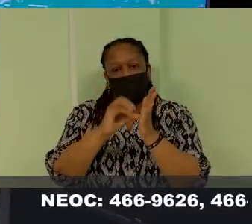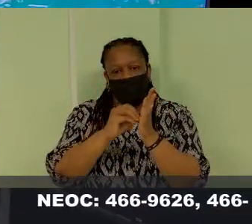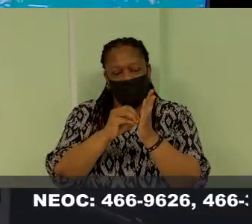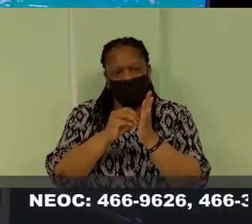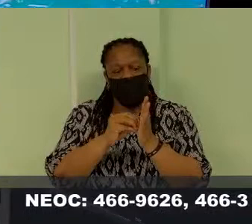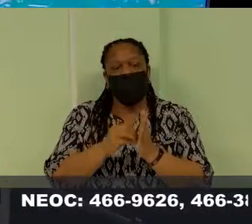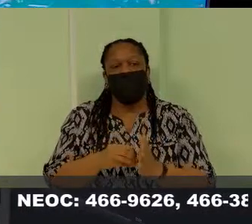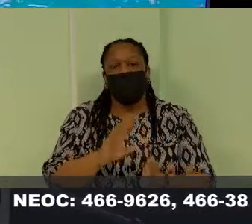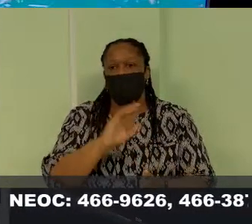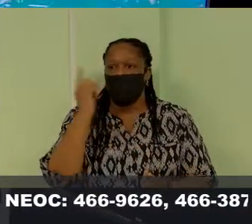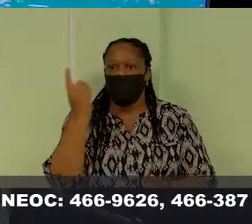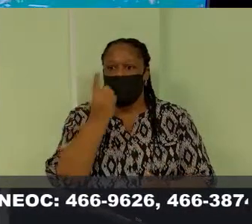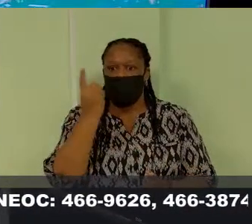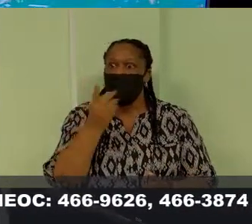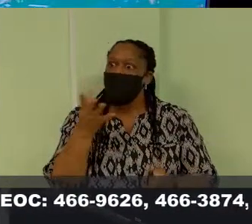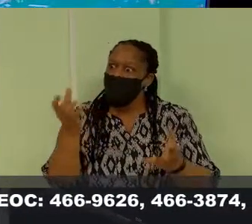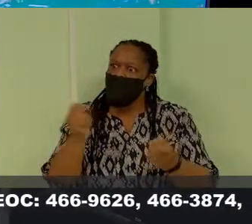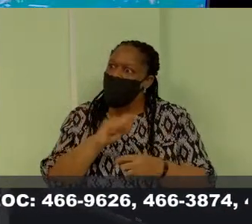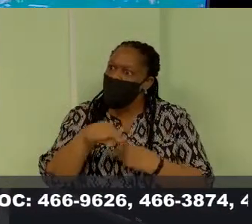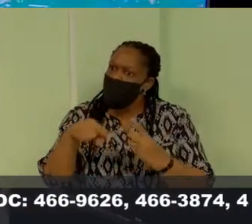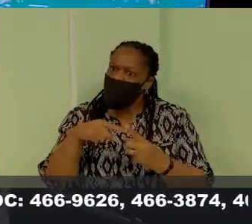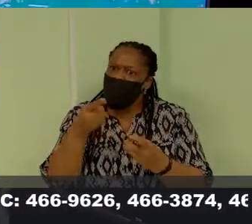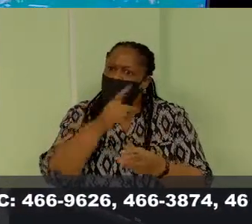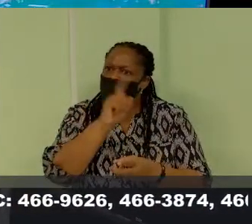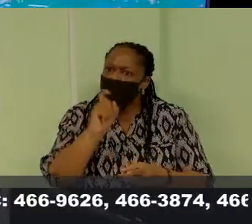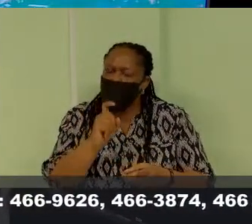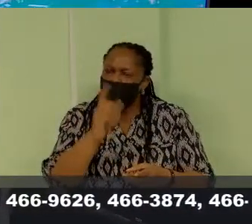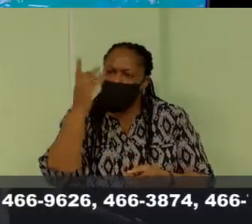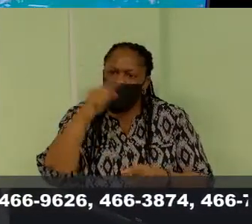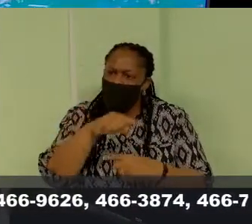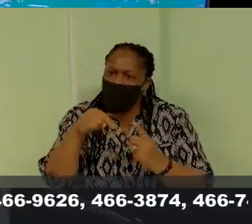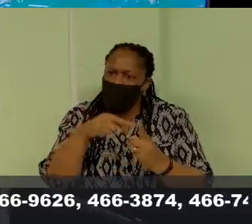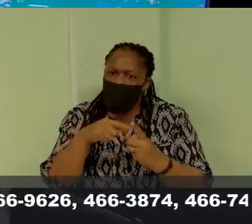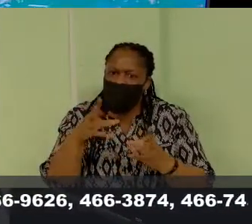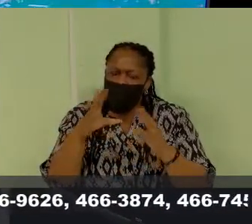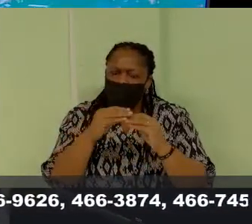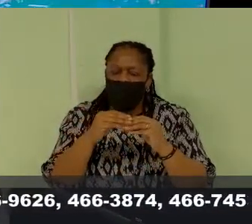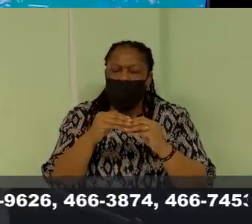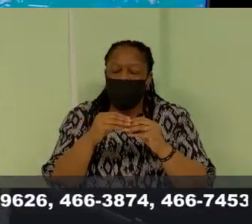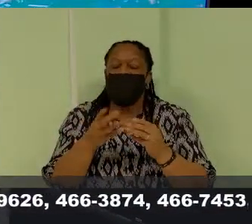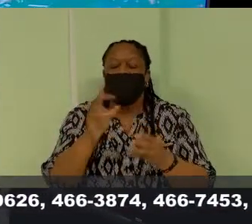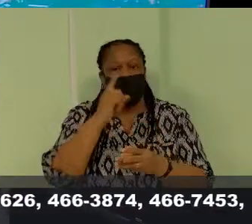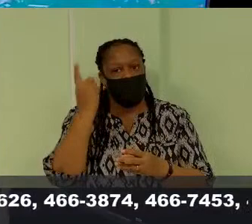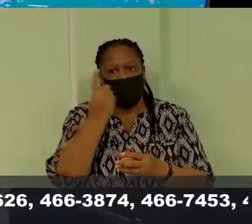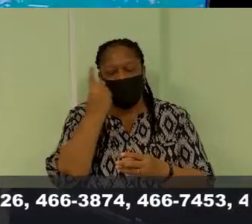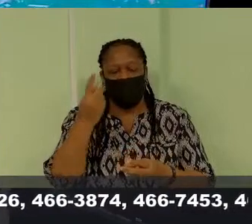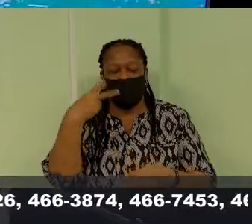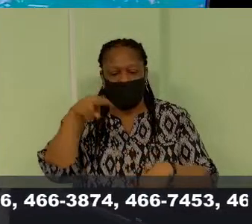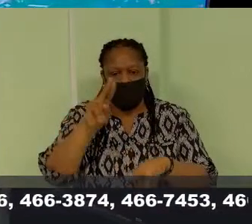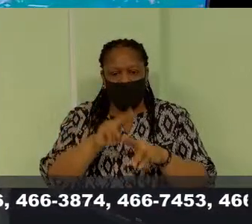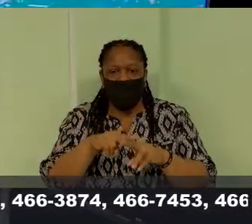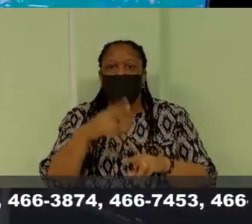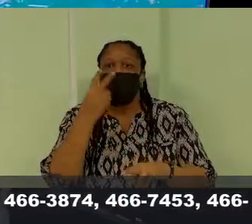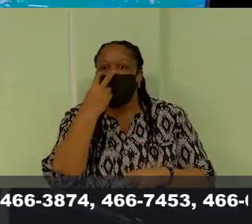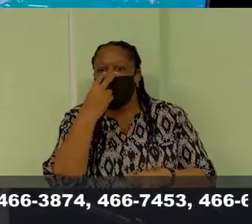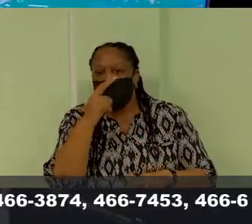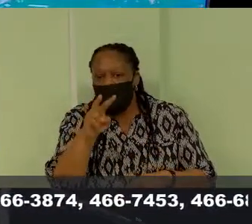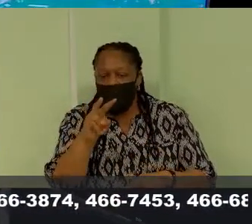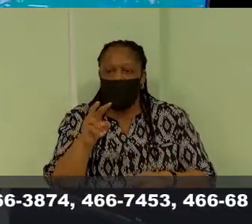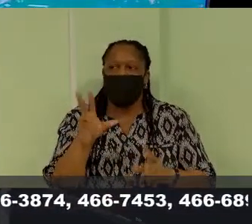He always asks, when is the briefing coming on? And he's always there to look at the briefings.